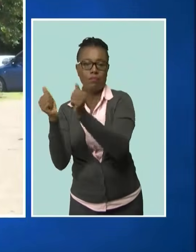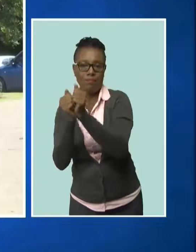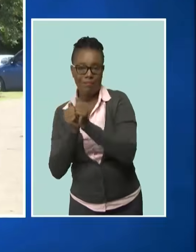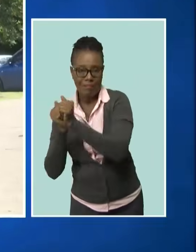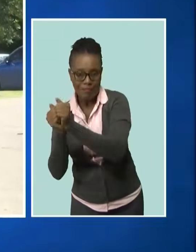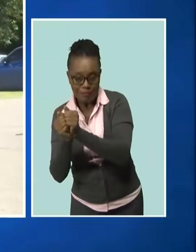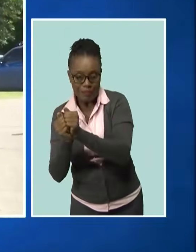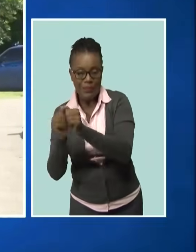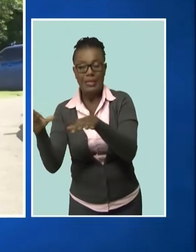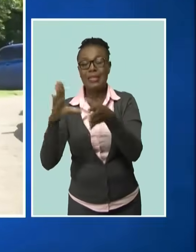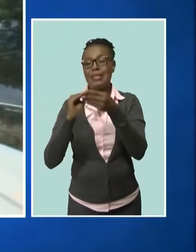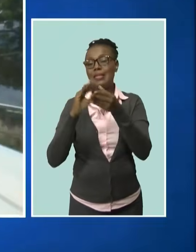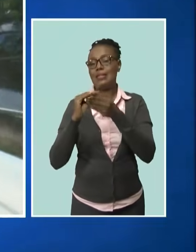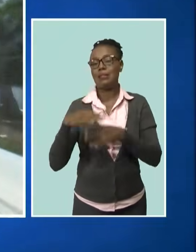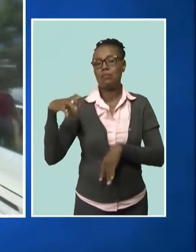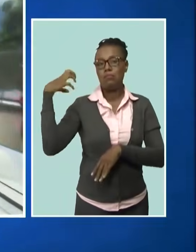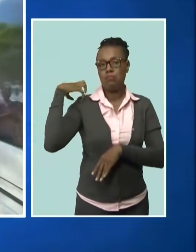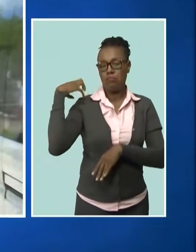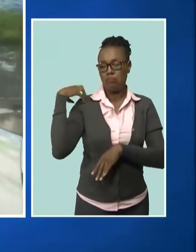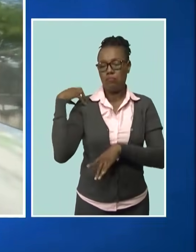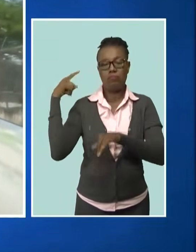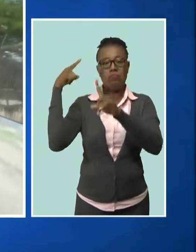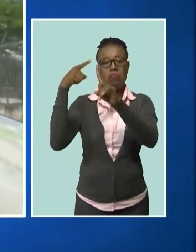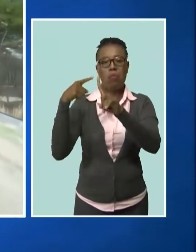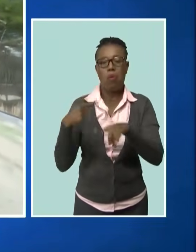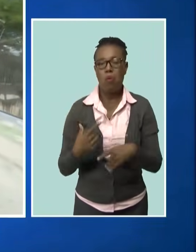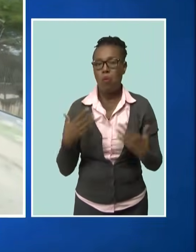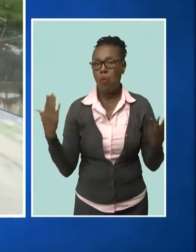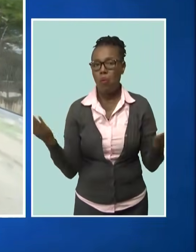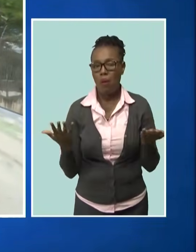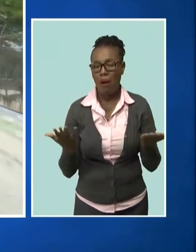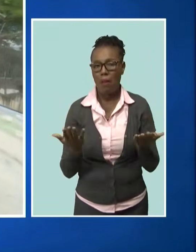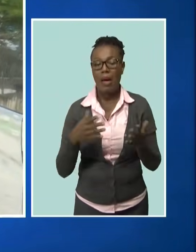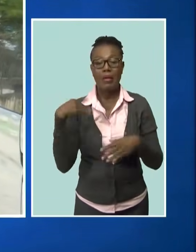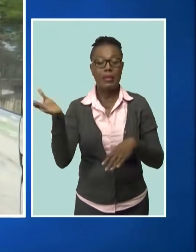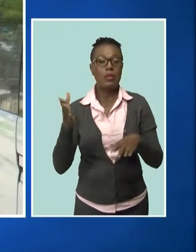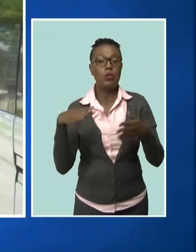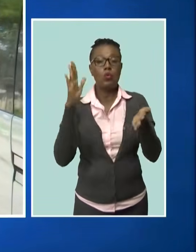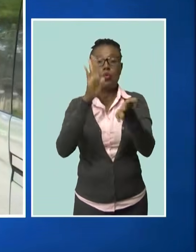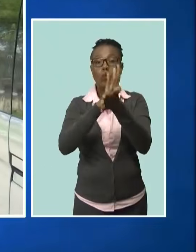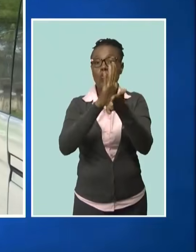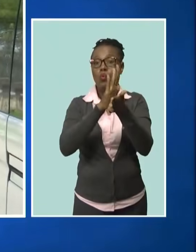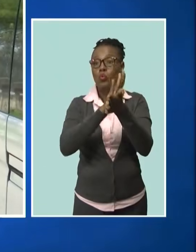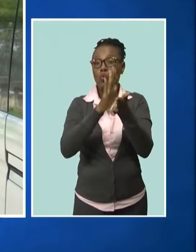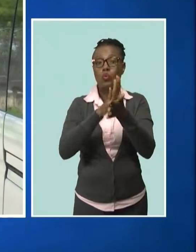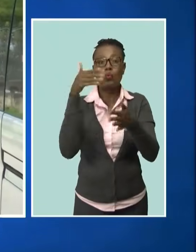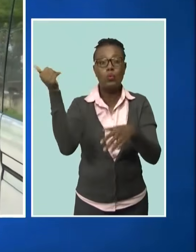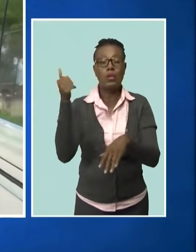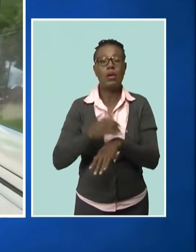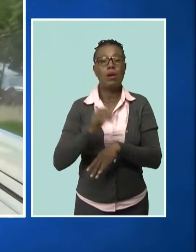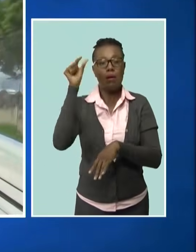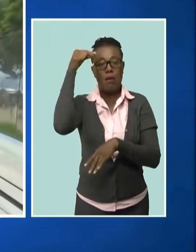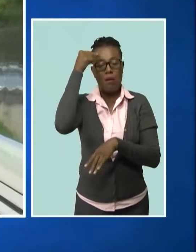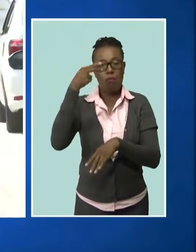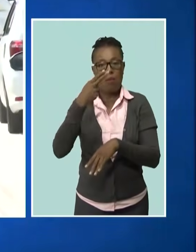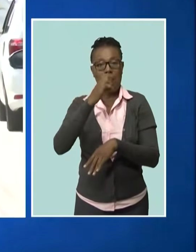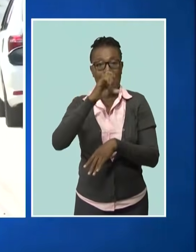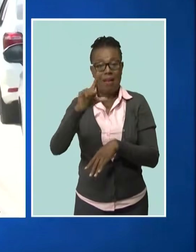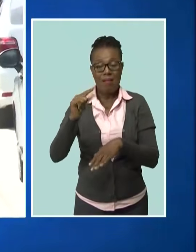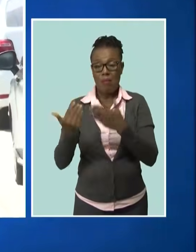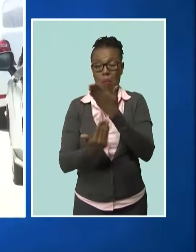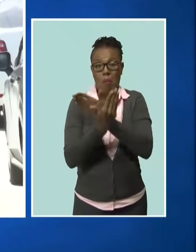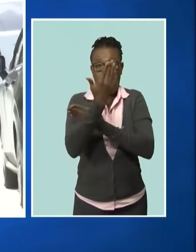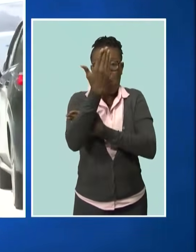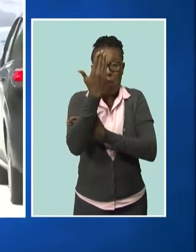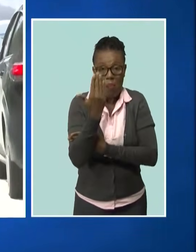chief among the teachers' concerns is the congestion that occurs outside the Government Hill St. Michael-based institution on mornings when